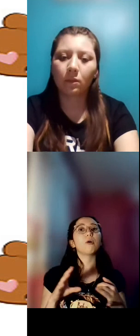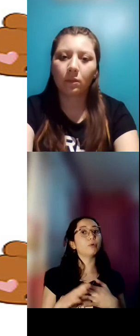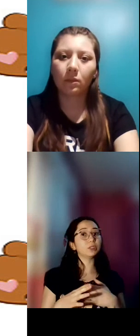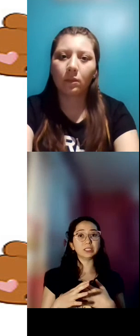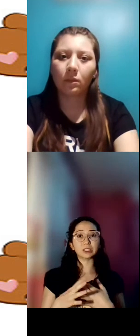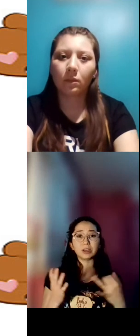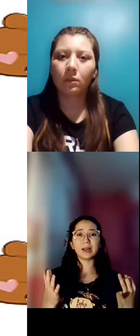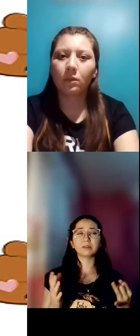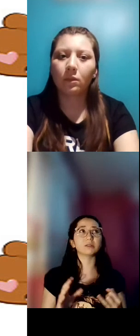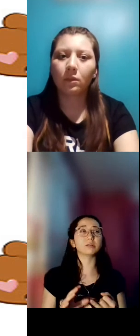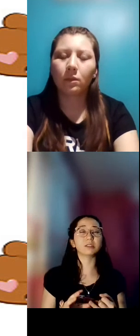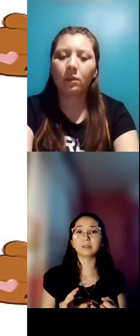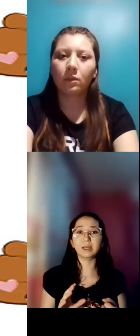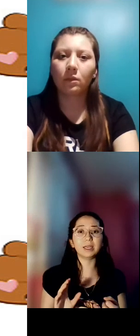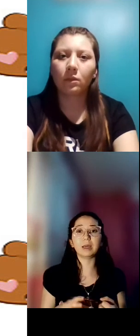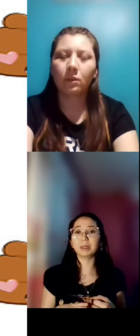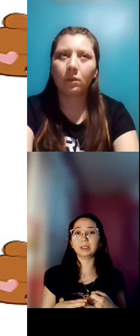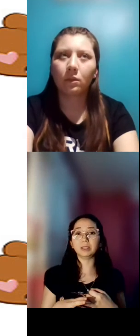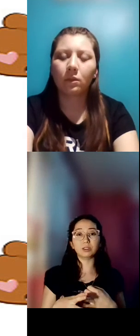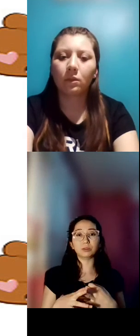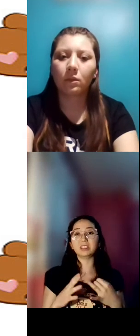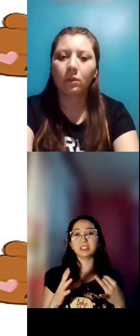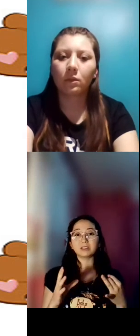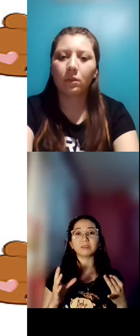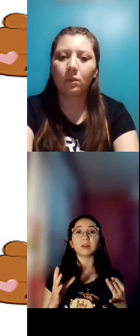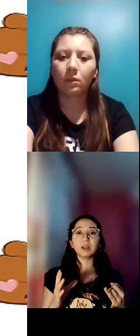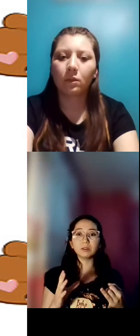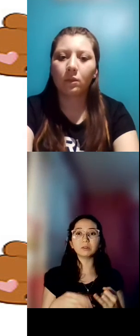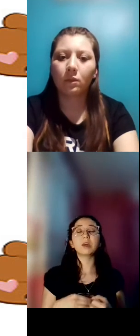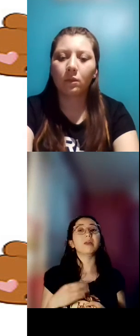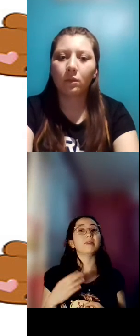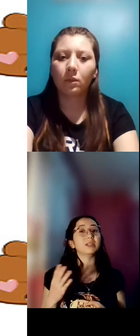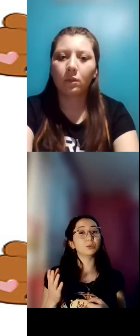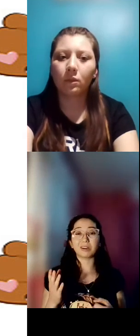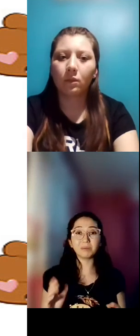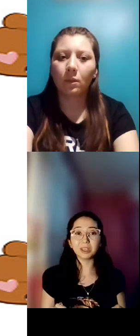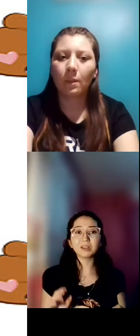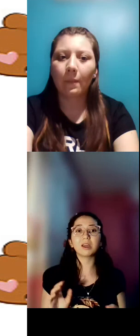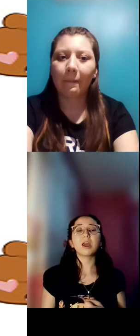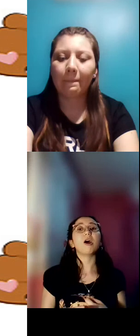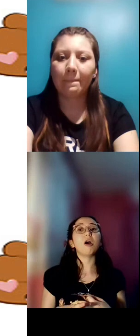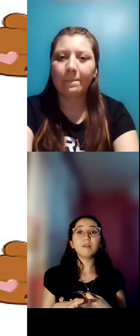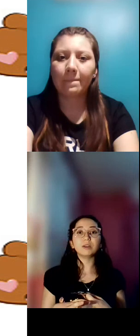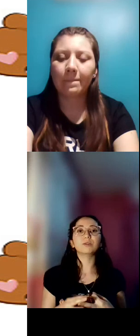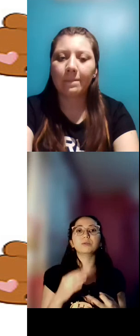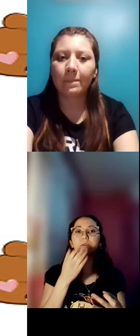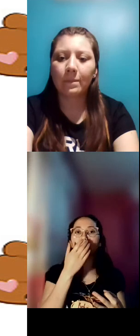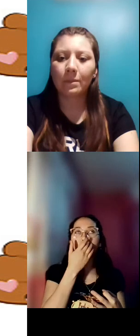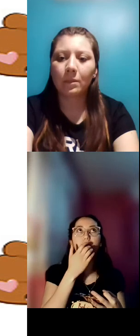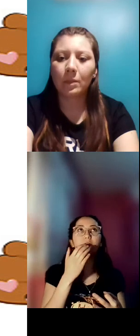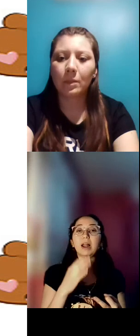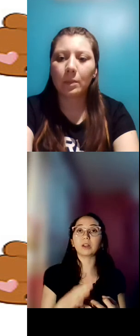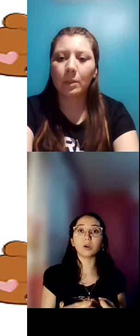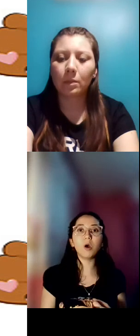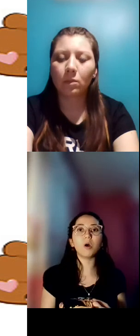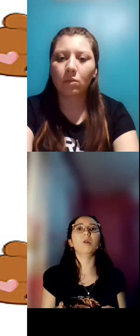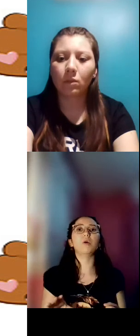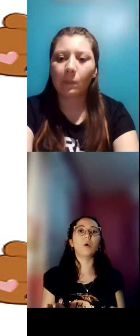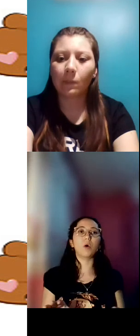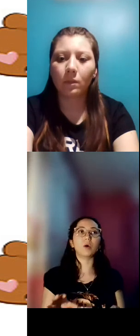hygiene. Food intolerance, such as the inability to digest lactose, the sugar in milk, overuse